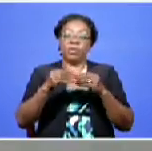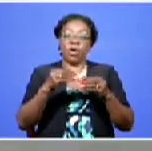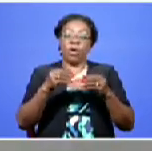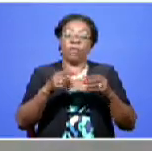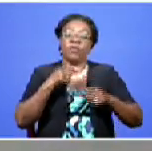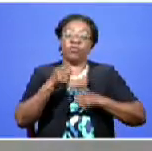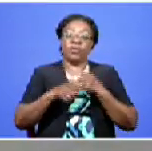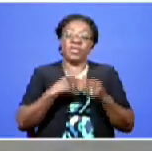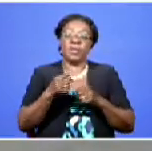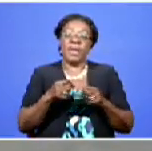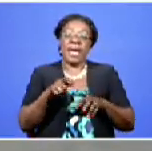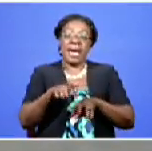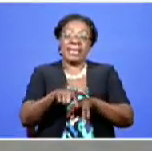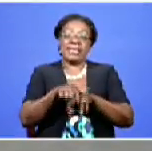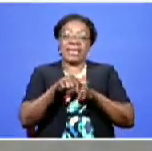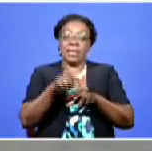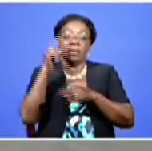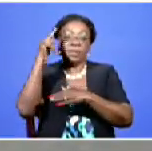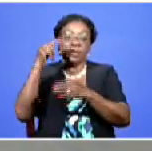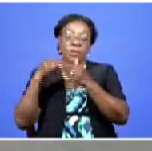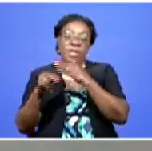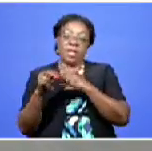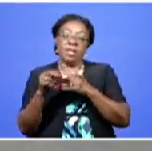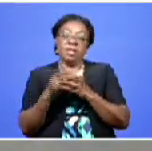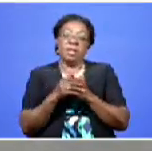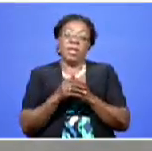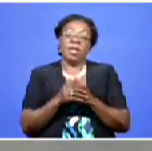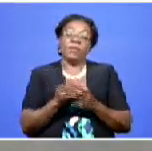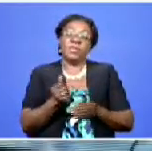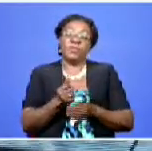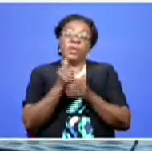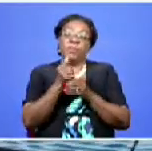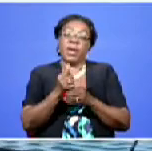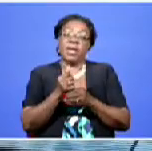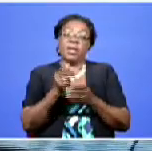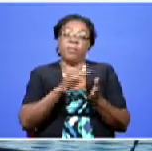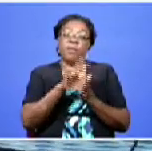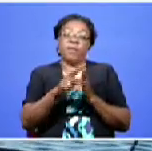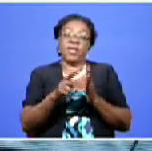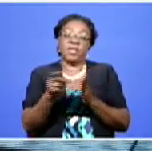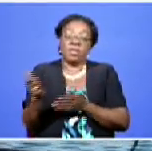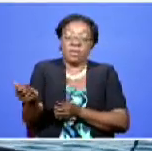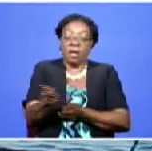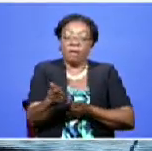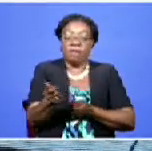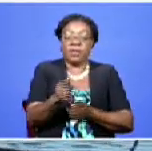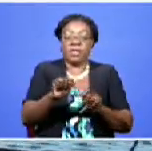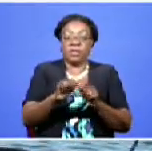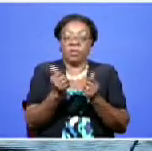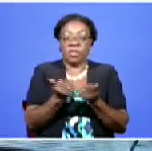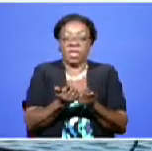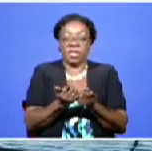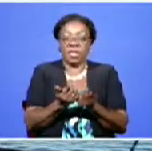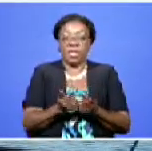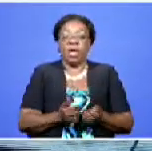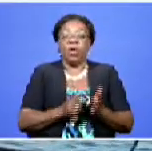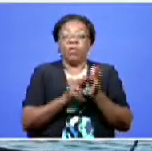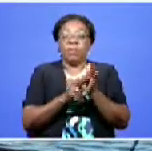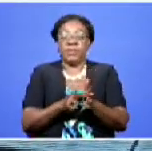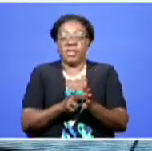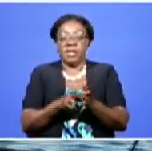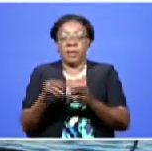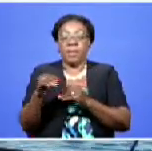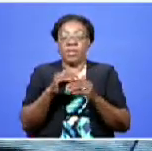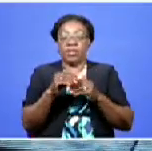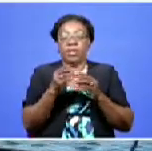Resorts. It was also sanctioned by the Professional Golfers Association. Representing the Ministry of Tourism was Emmett Sanders,